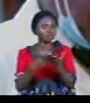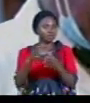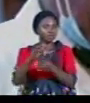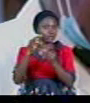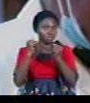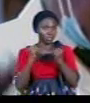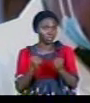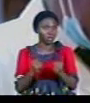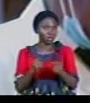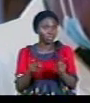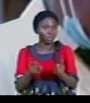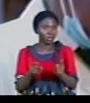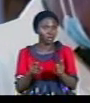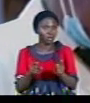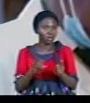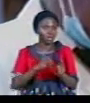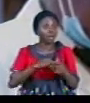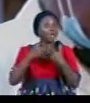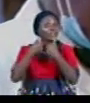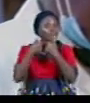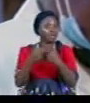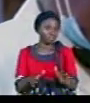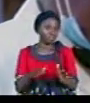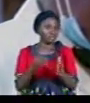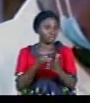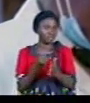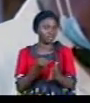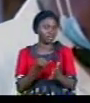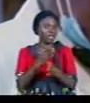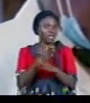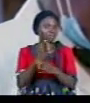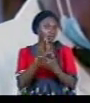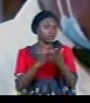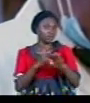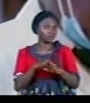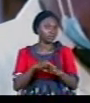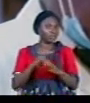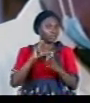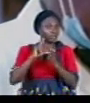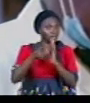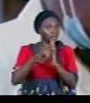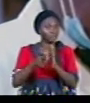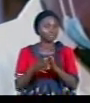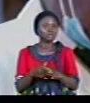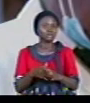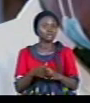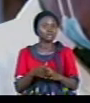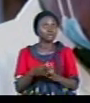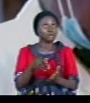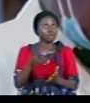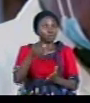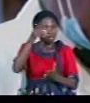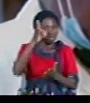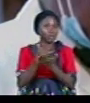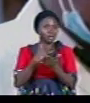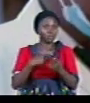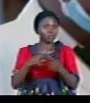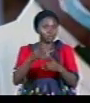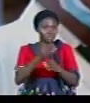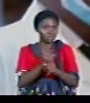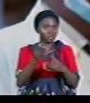But I lost it. So after some time, God granted me mercy, and I reconciled back to